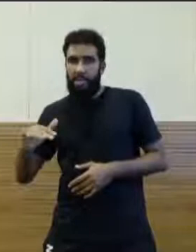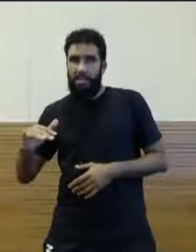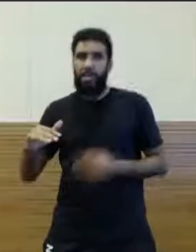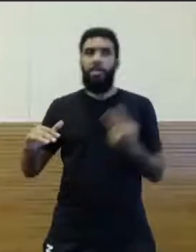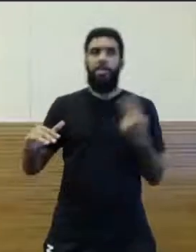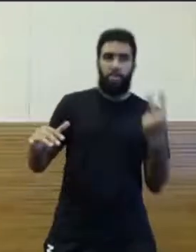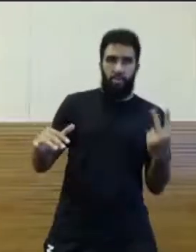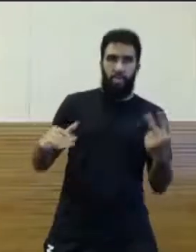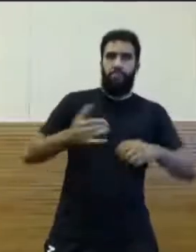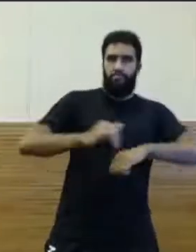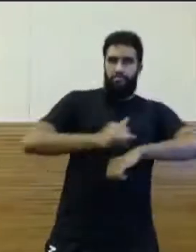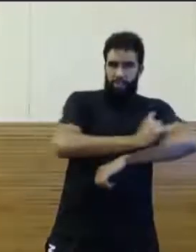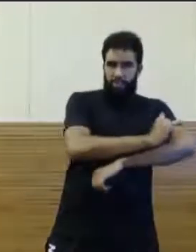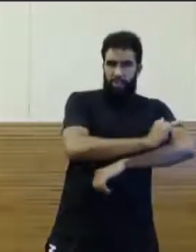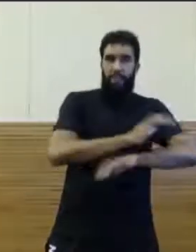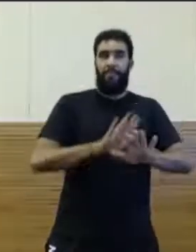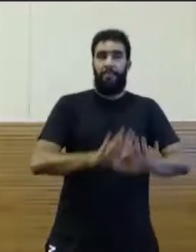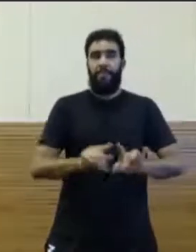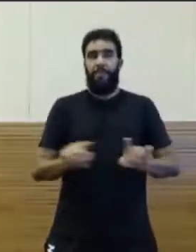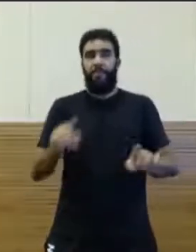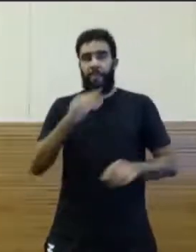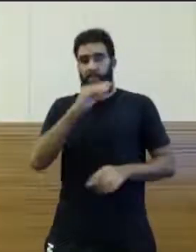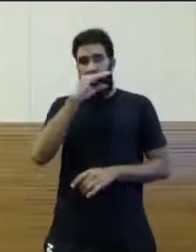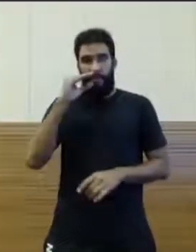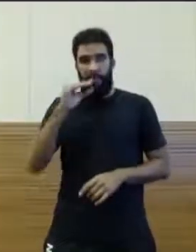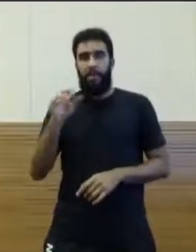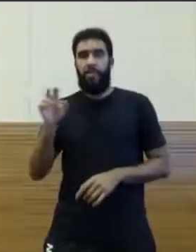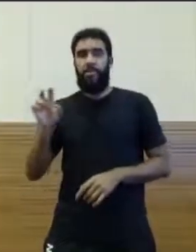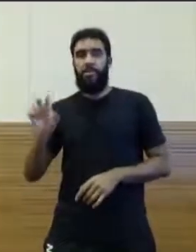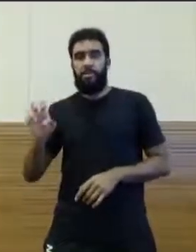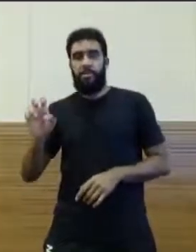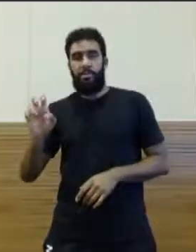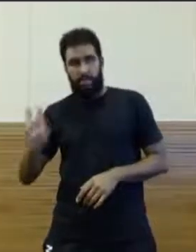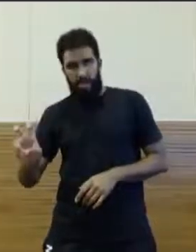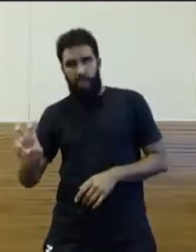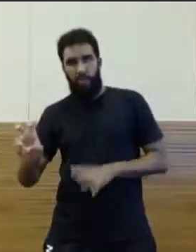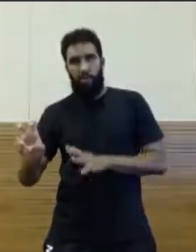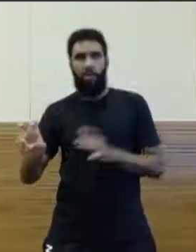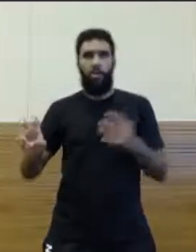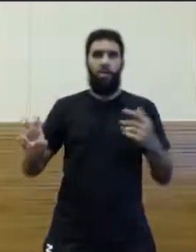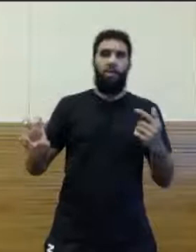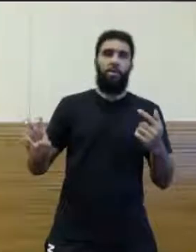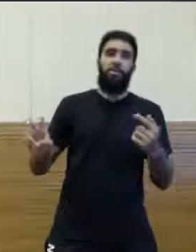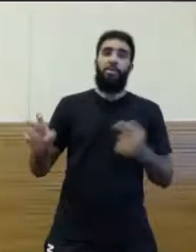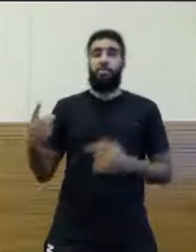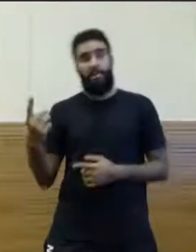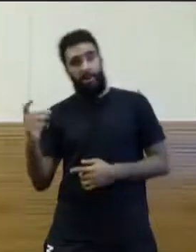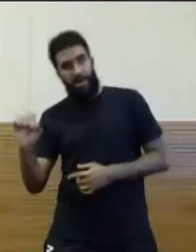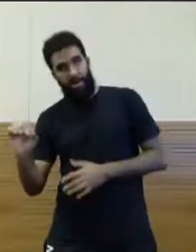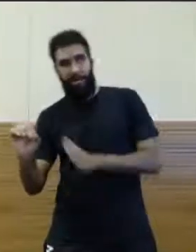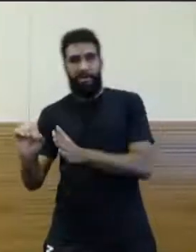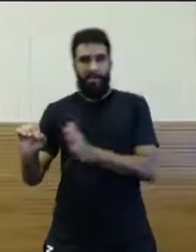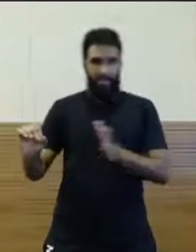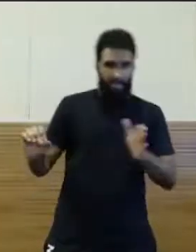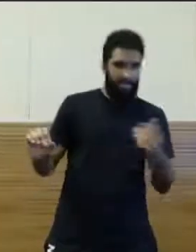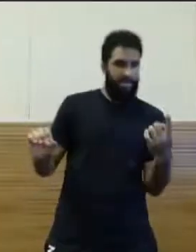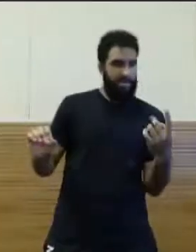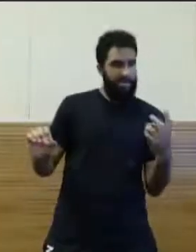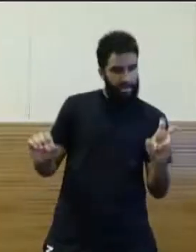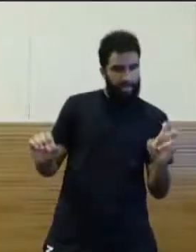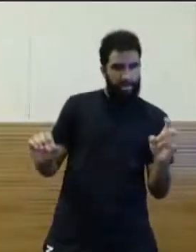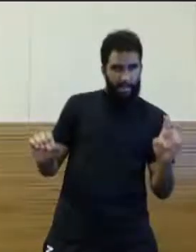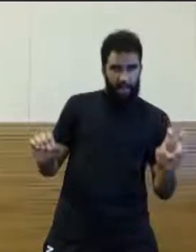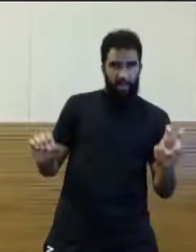And 2 in 10 children show this condition. In 5 in 10 of each 10